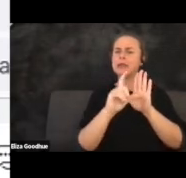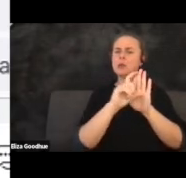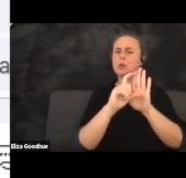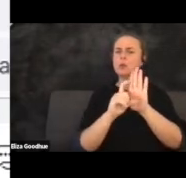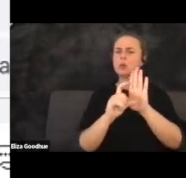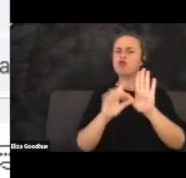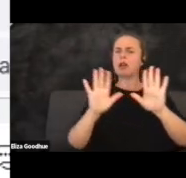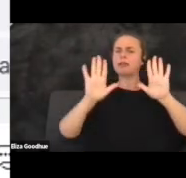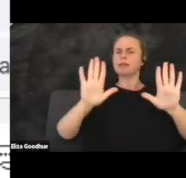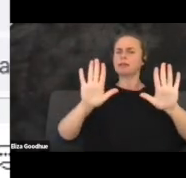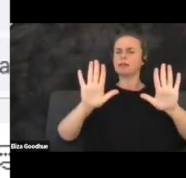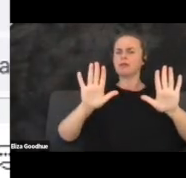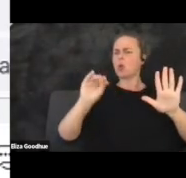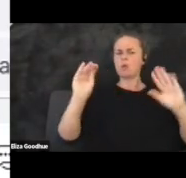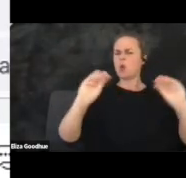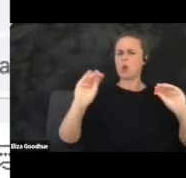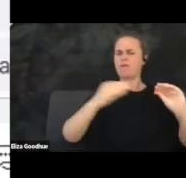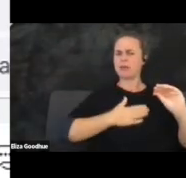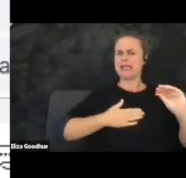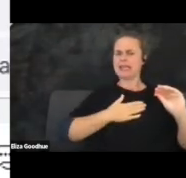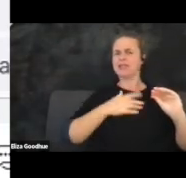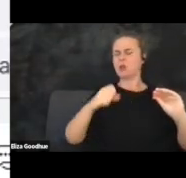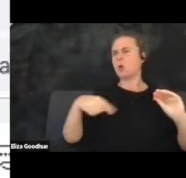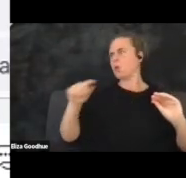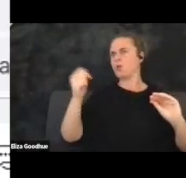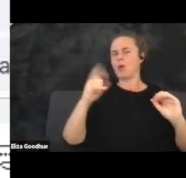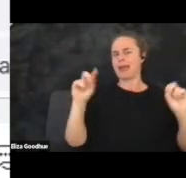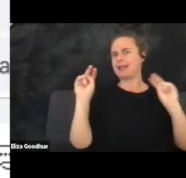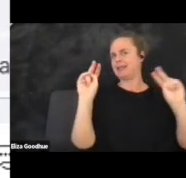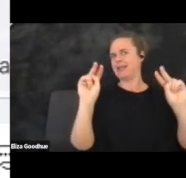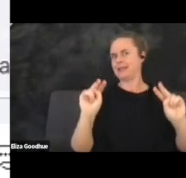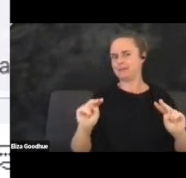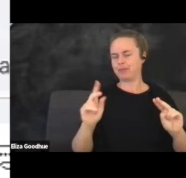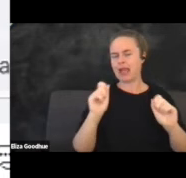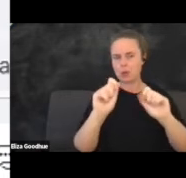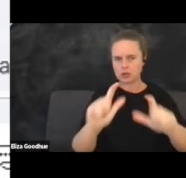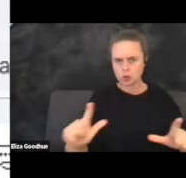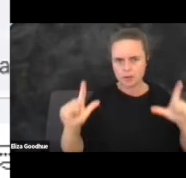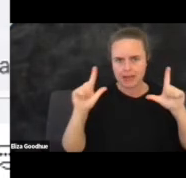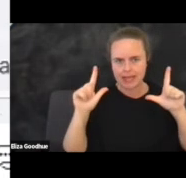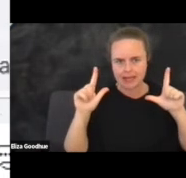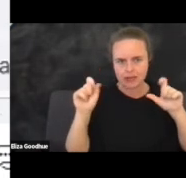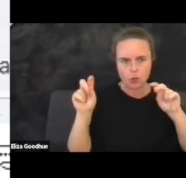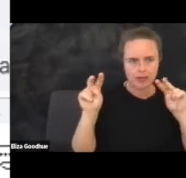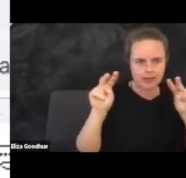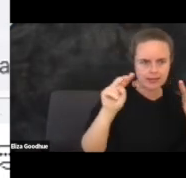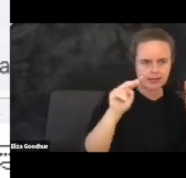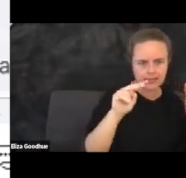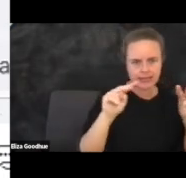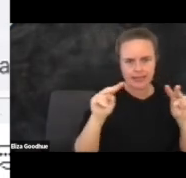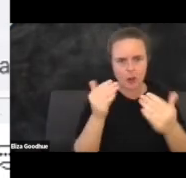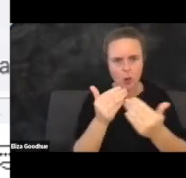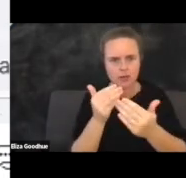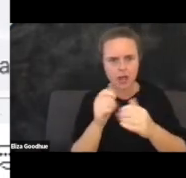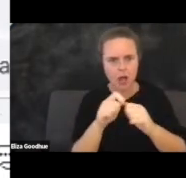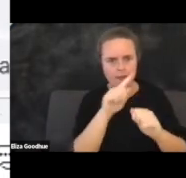them. And I will go ahead and zoom in a bit so that you can just see them a little bit more closely on the screen. If you do